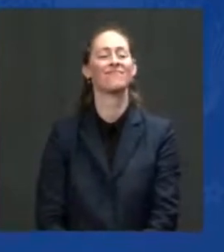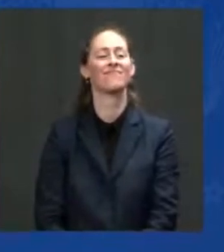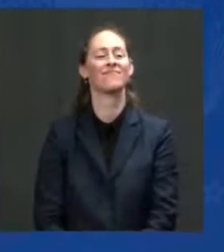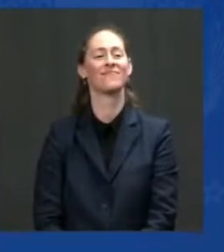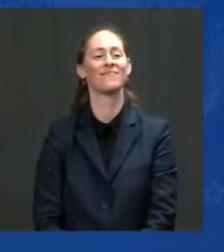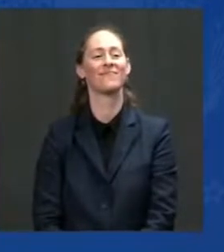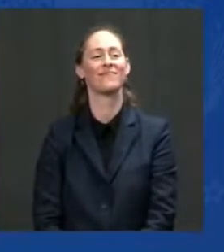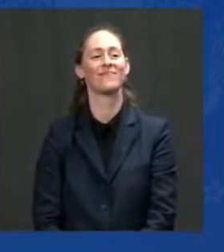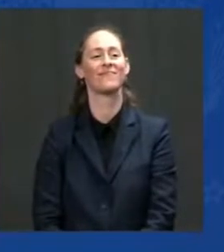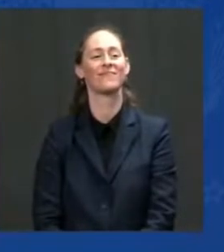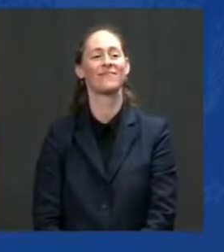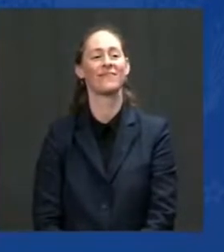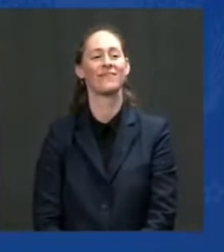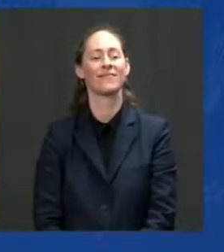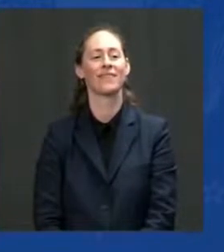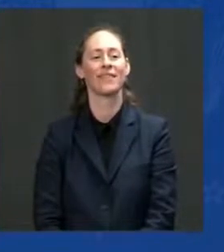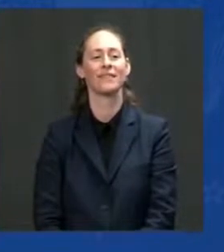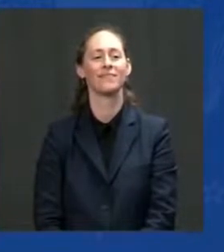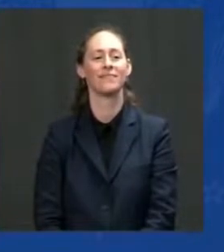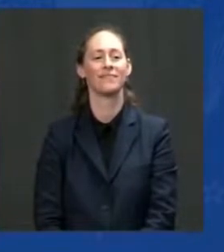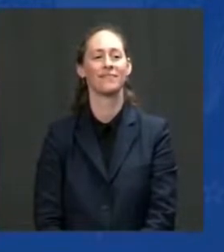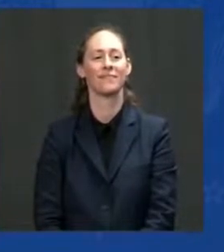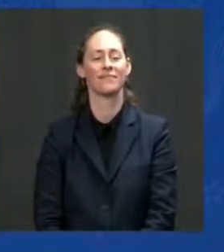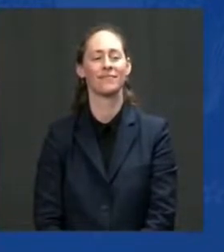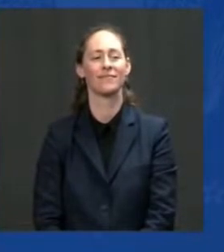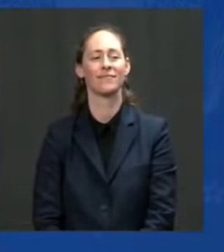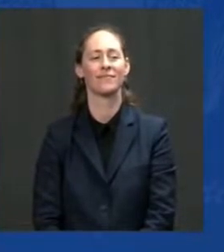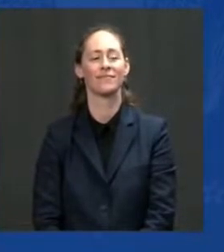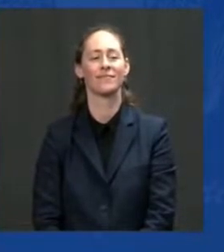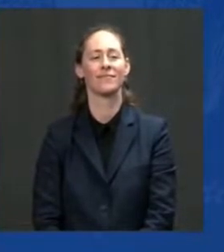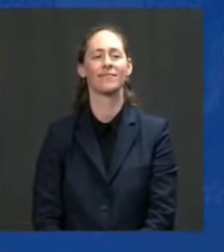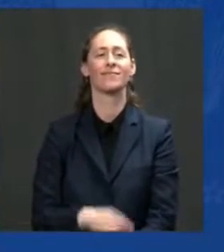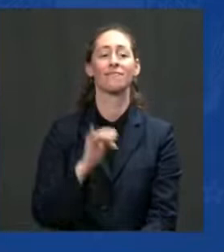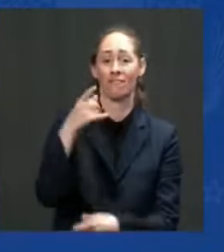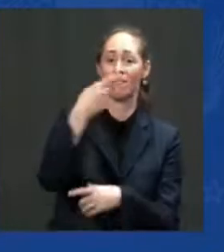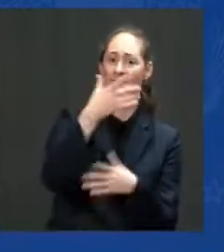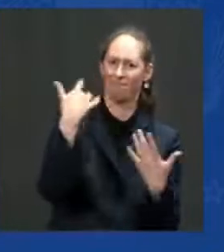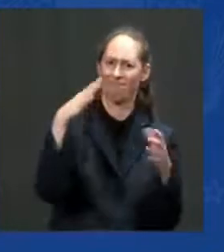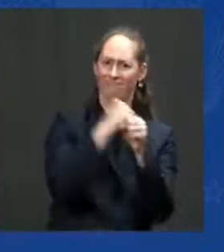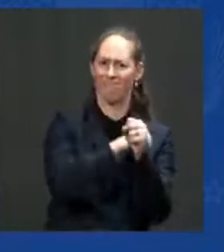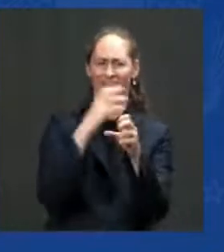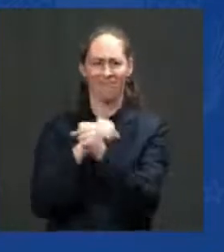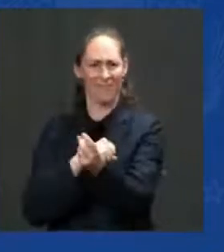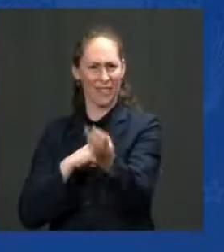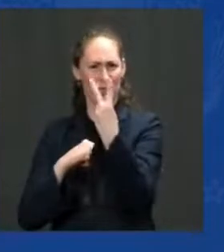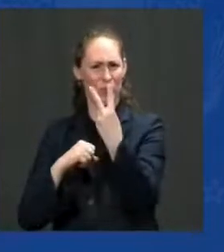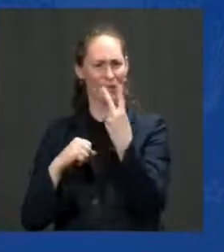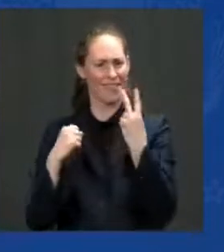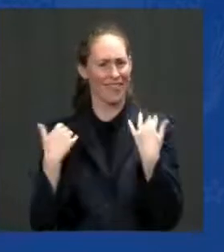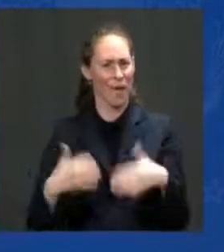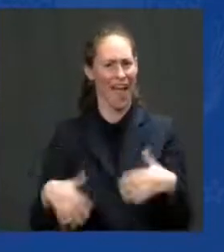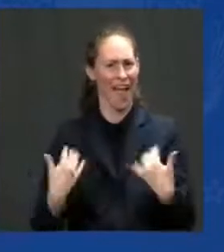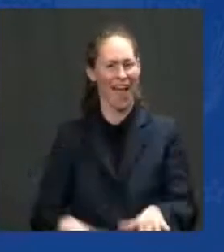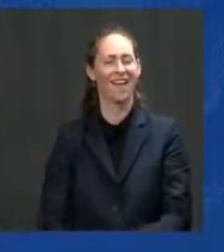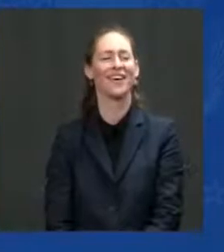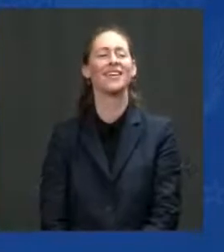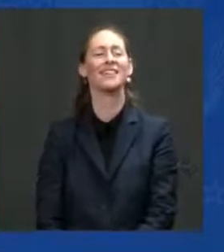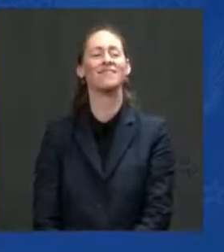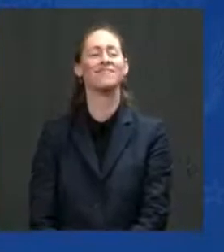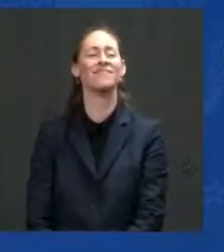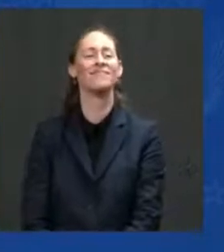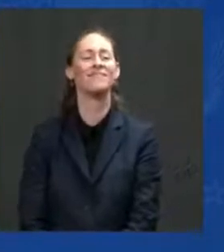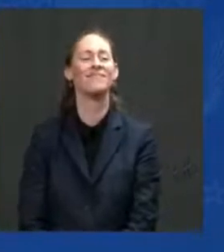Super Bowl. But, we're making a pretty strong case to start calling Tampa the City of Champions.